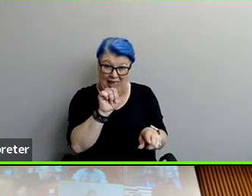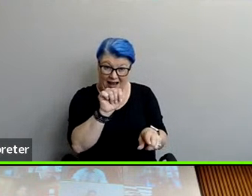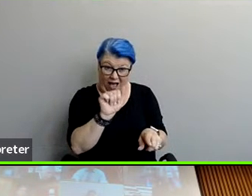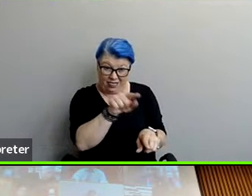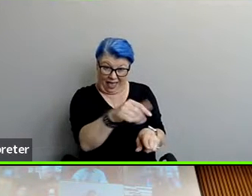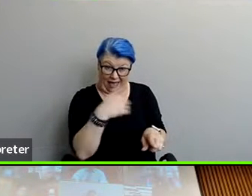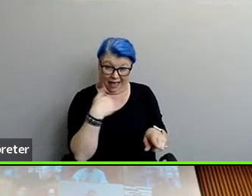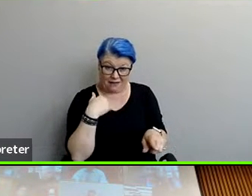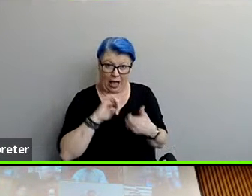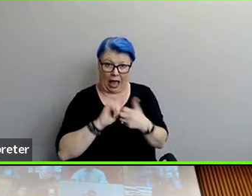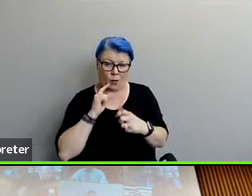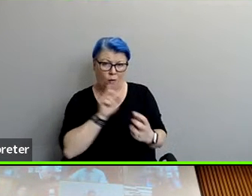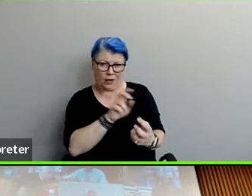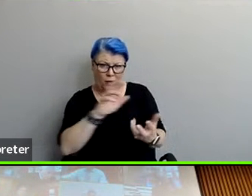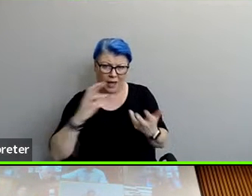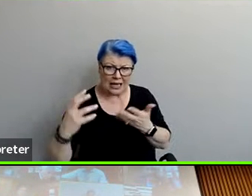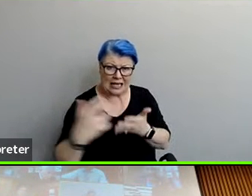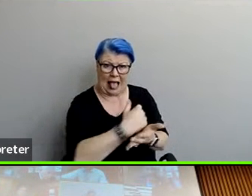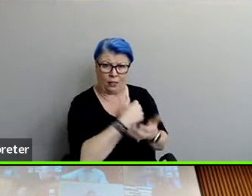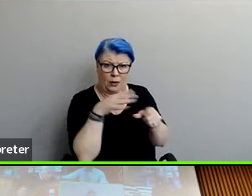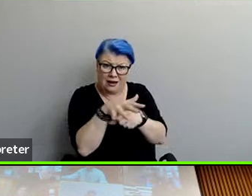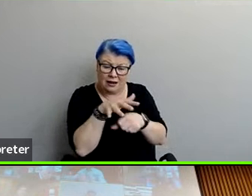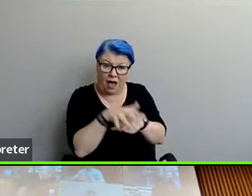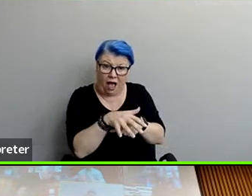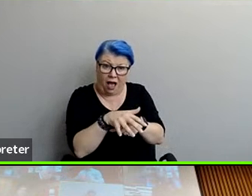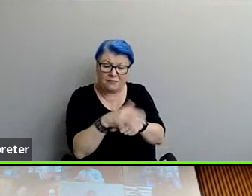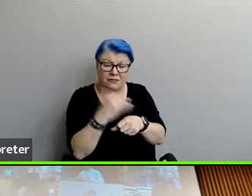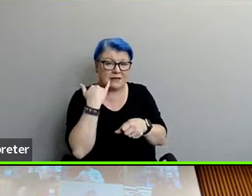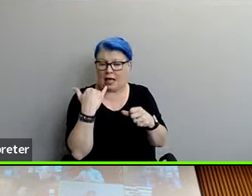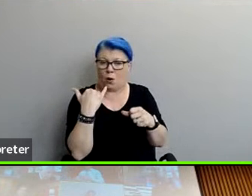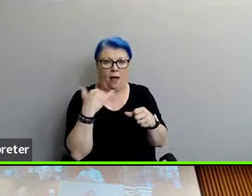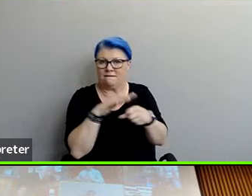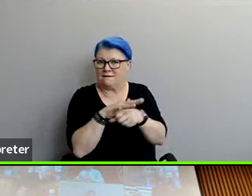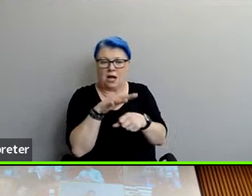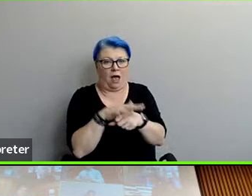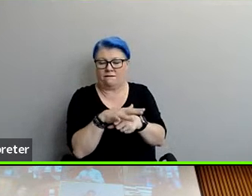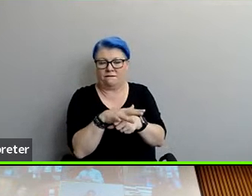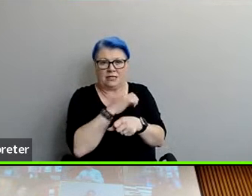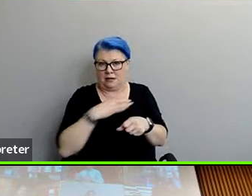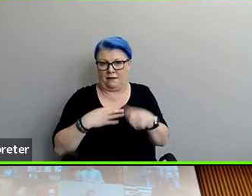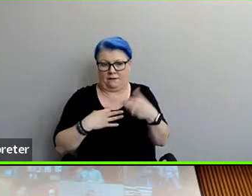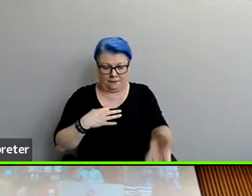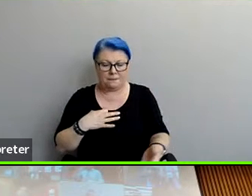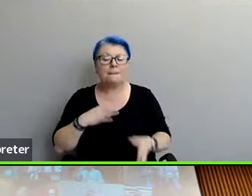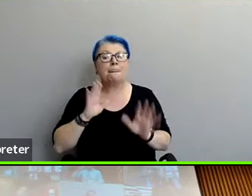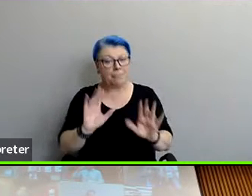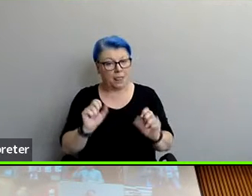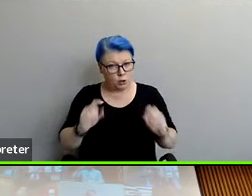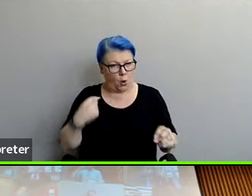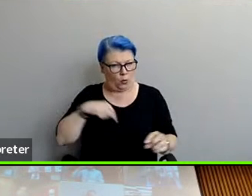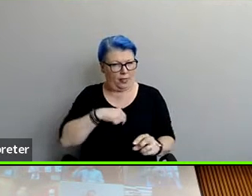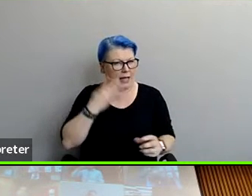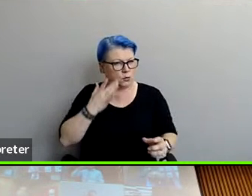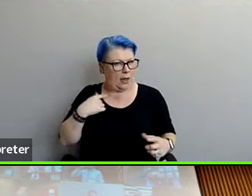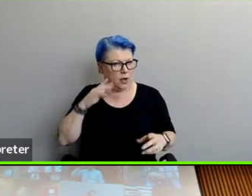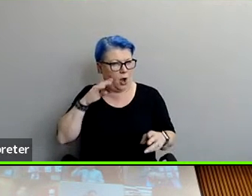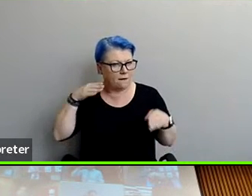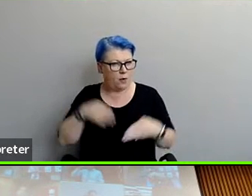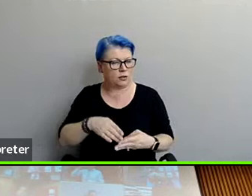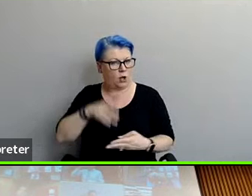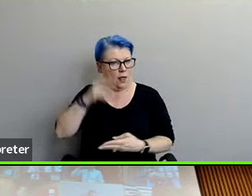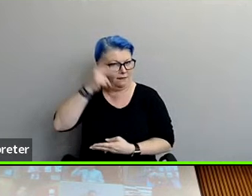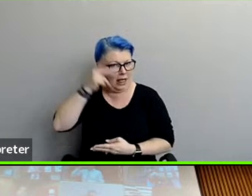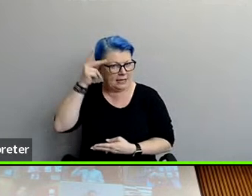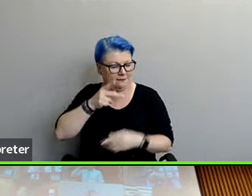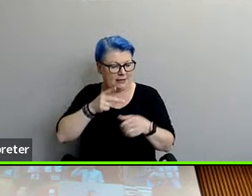so a lot of that is, like I said, for example, the philosophy one where they're looking at programming. So